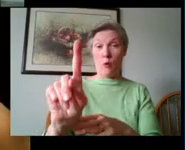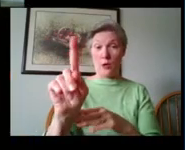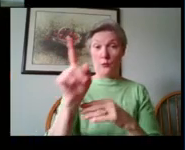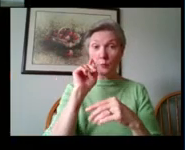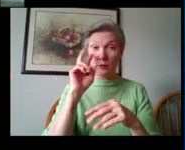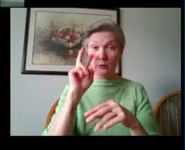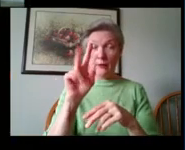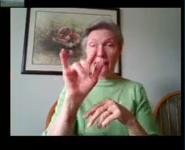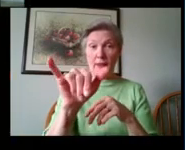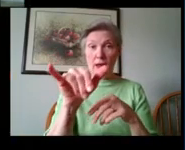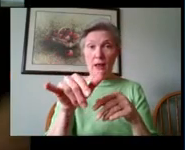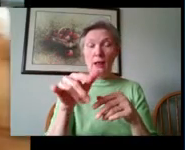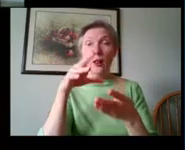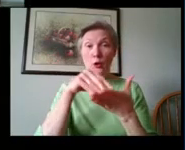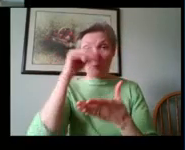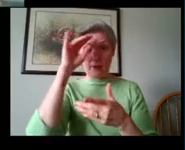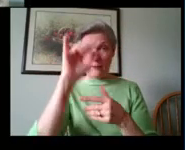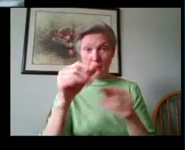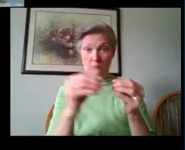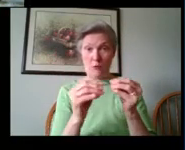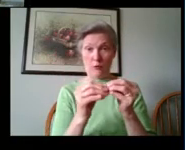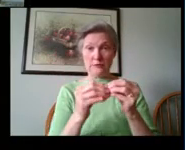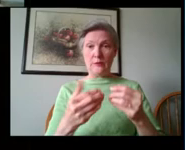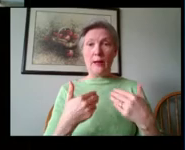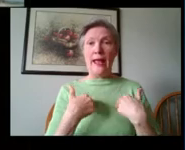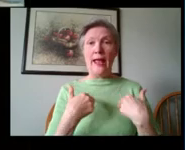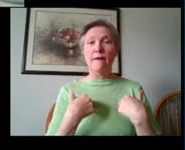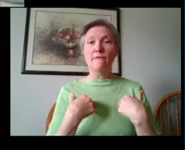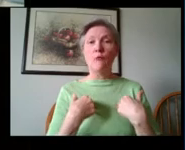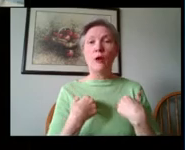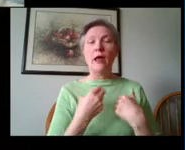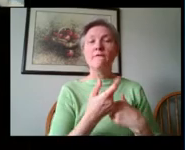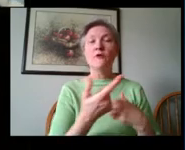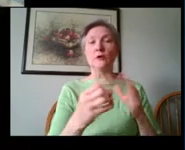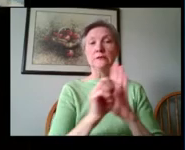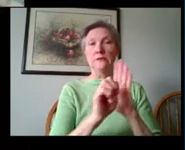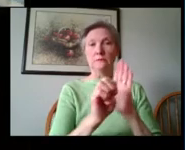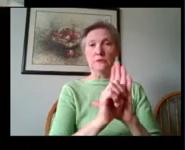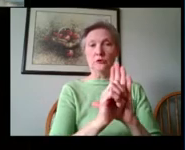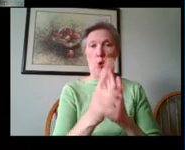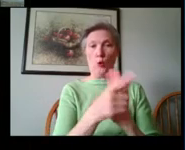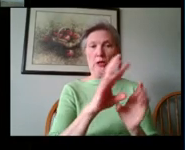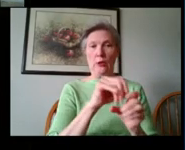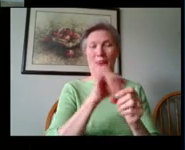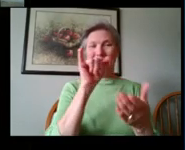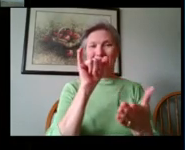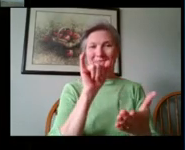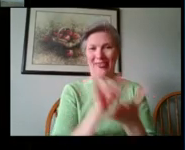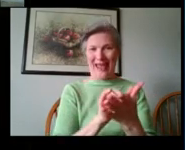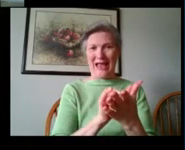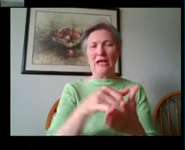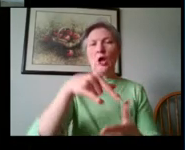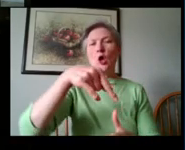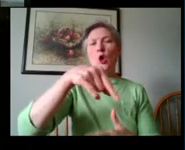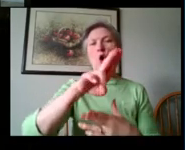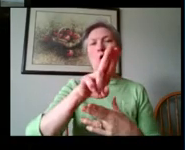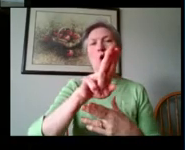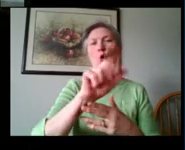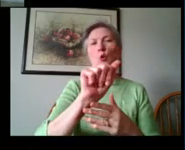be looking at. So I actually have a couple examples that only include that quadrant in it, so